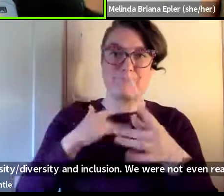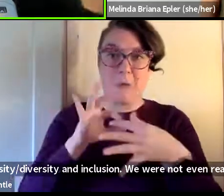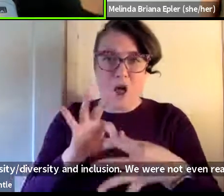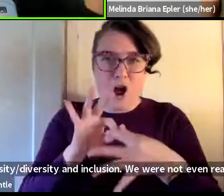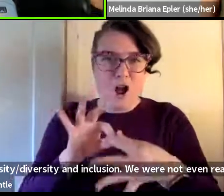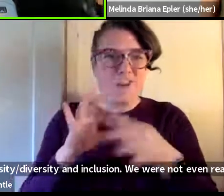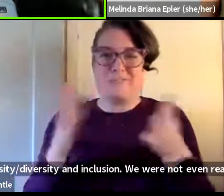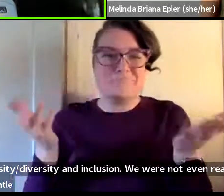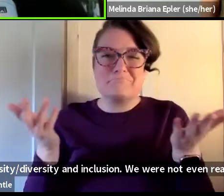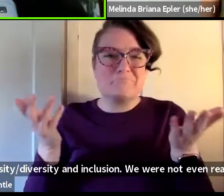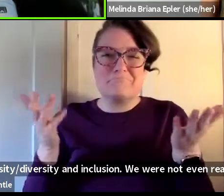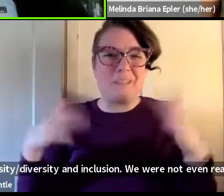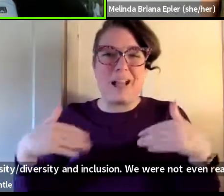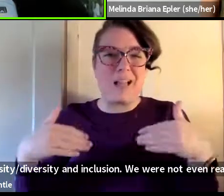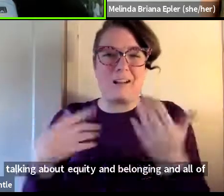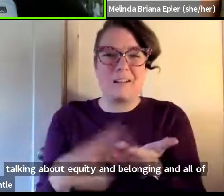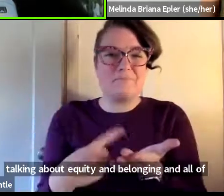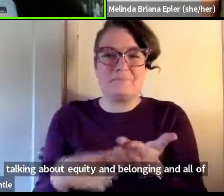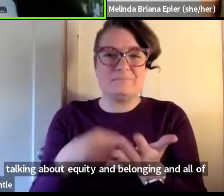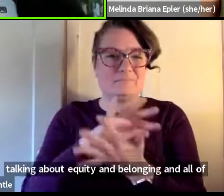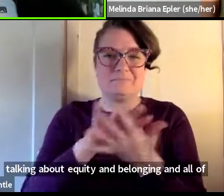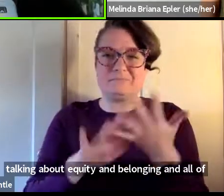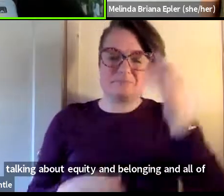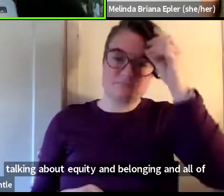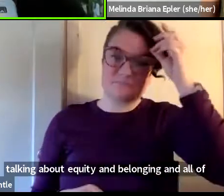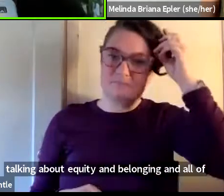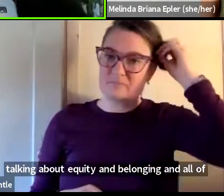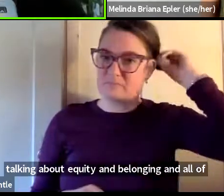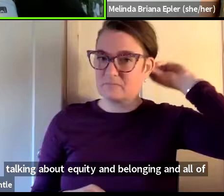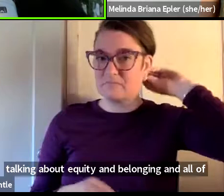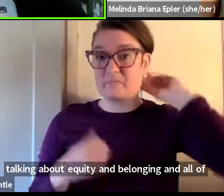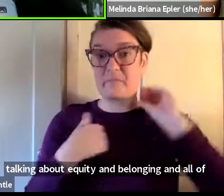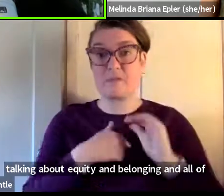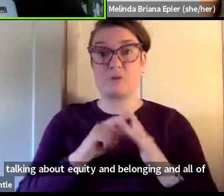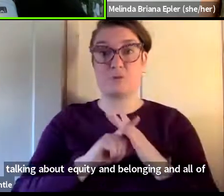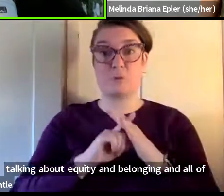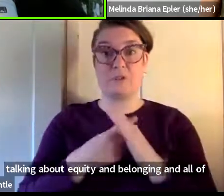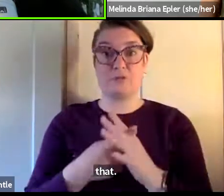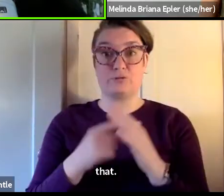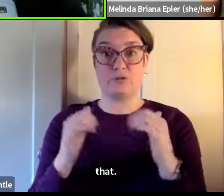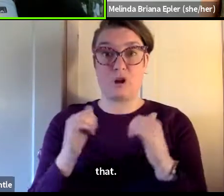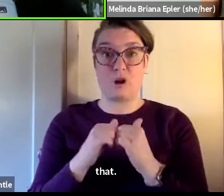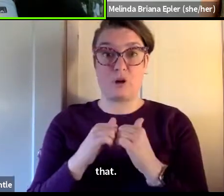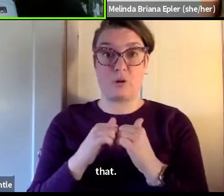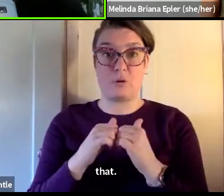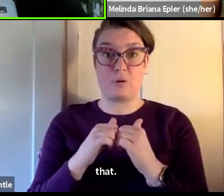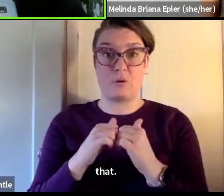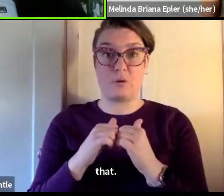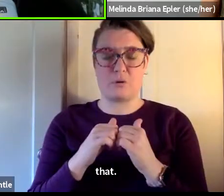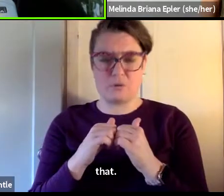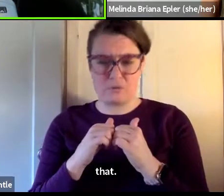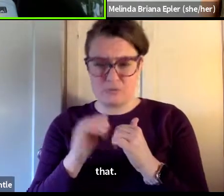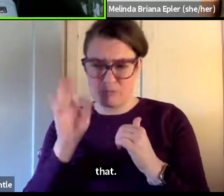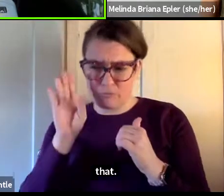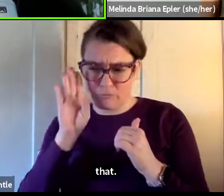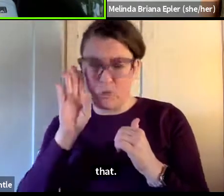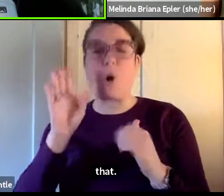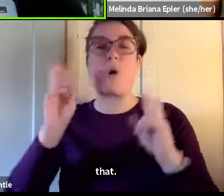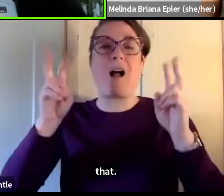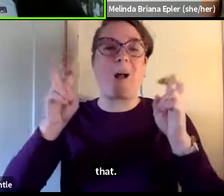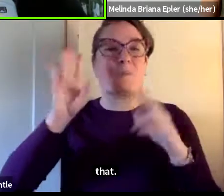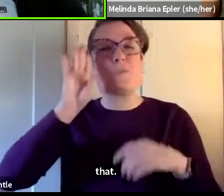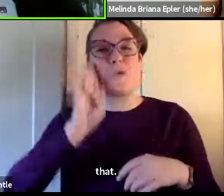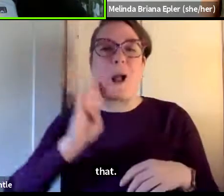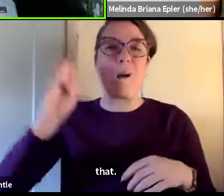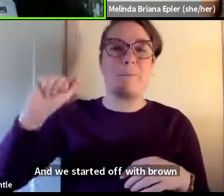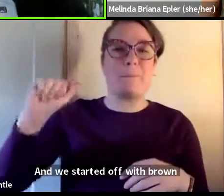that. And, we started off with brown bags where we would go and